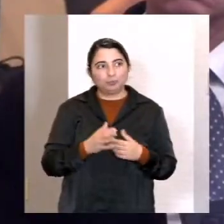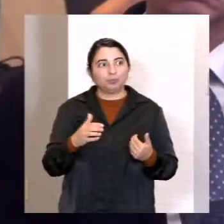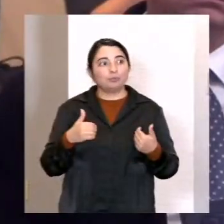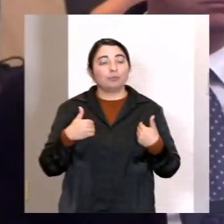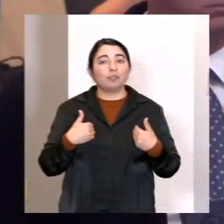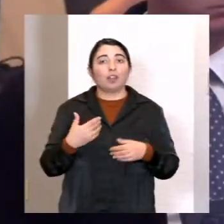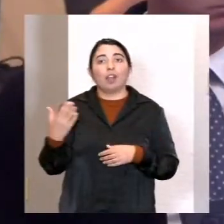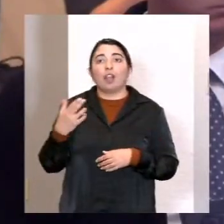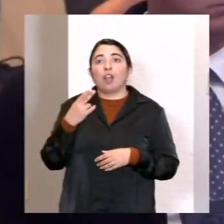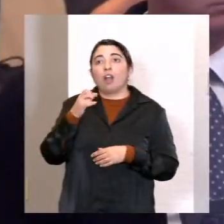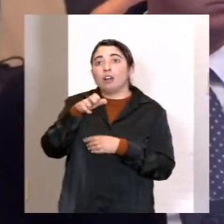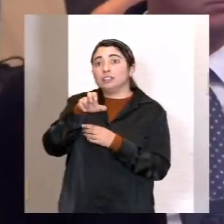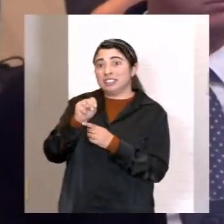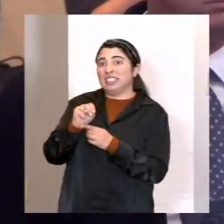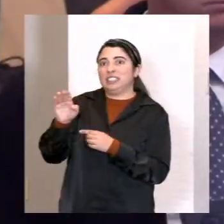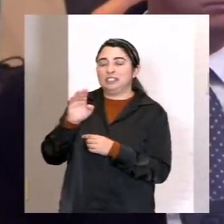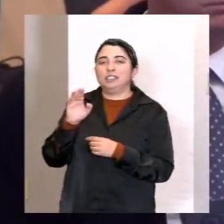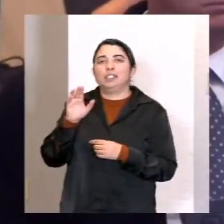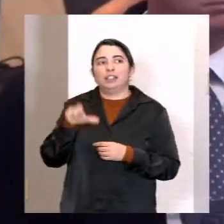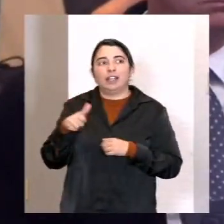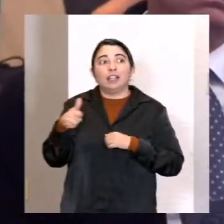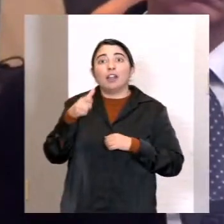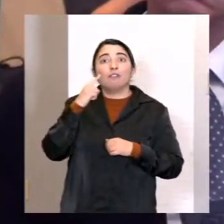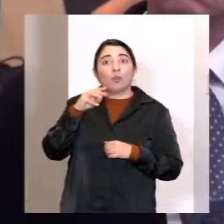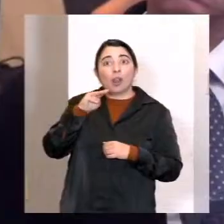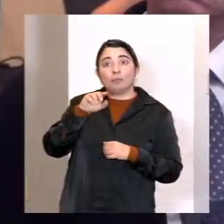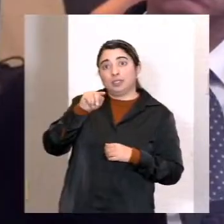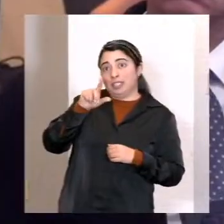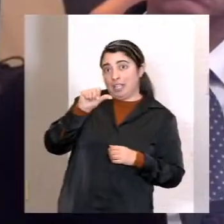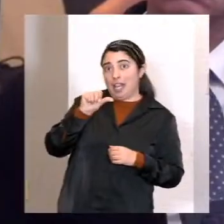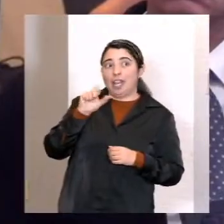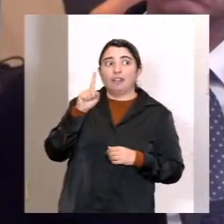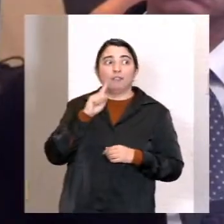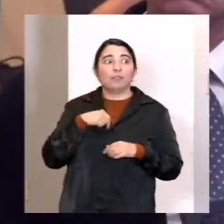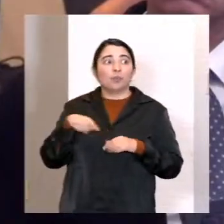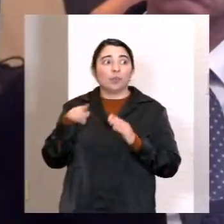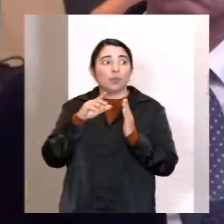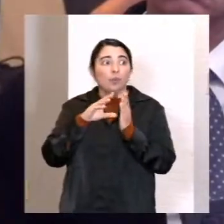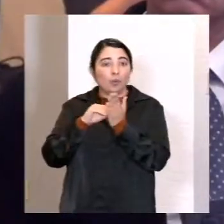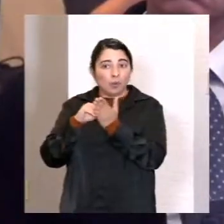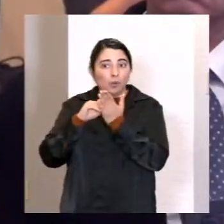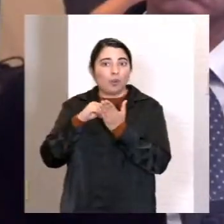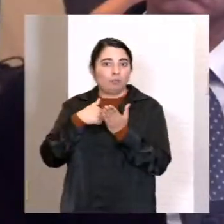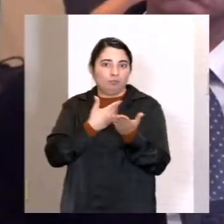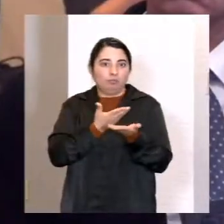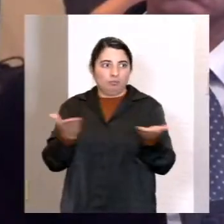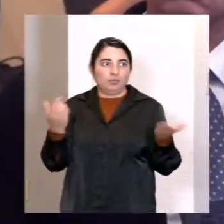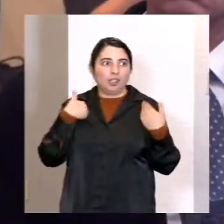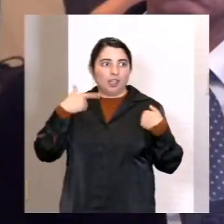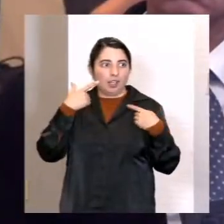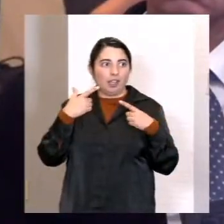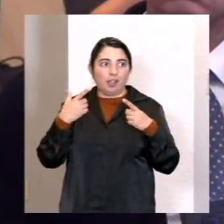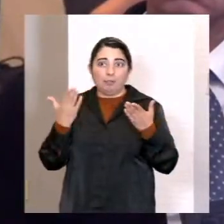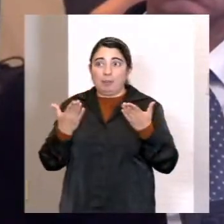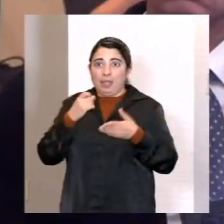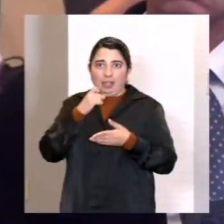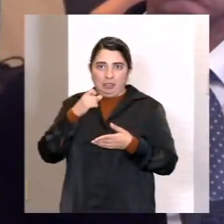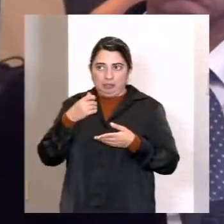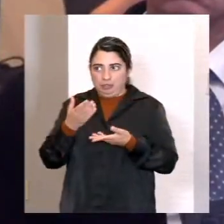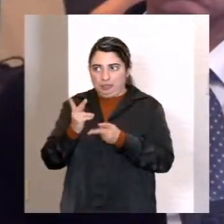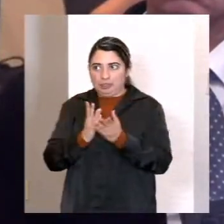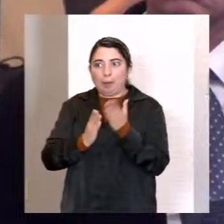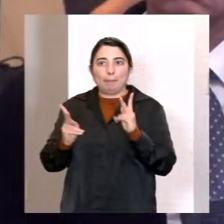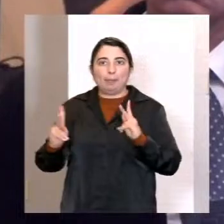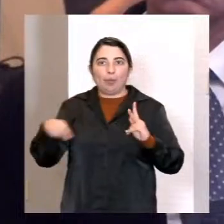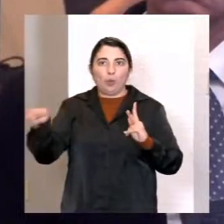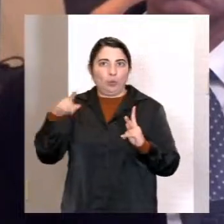Hudson Transit study for the MTA for the Tappan Zee Bridge. Other reason why I'm hoping people remembered me. I actually worked for